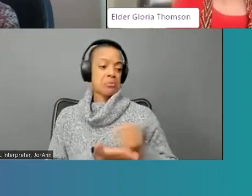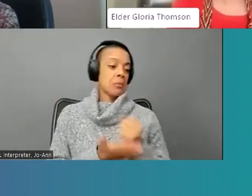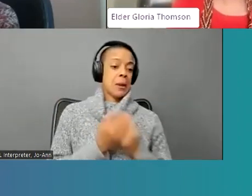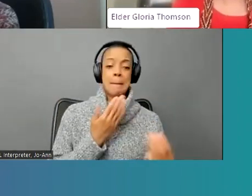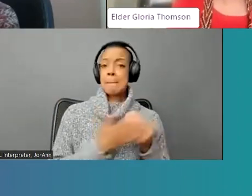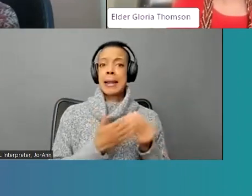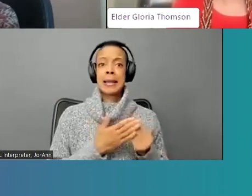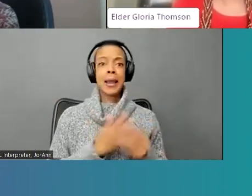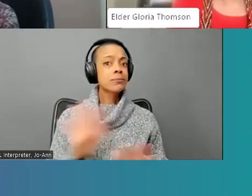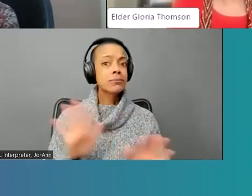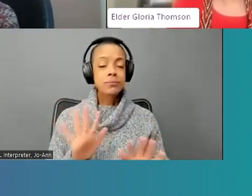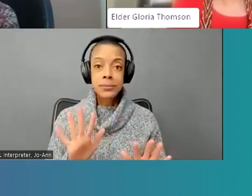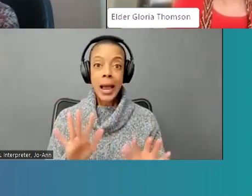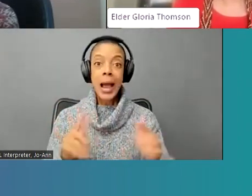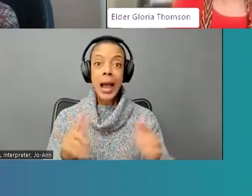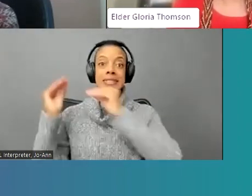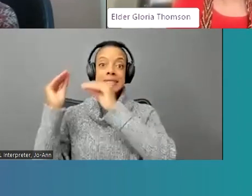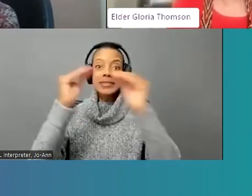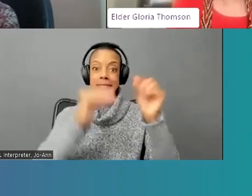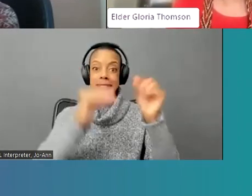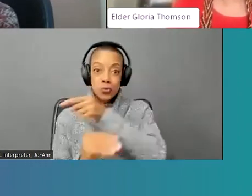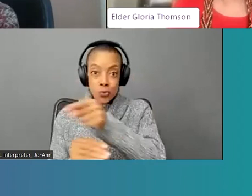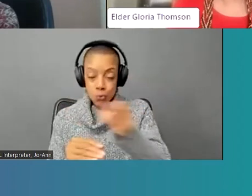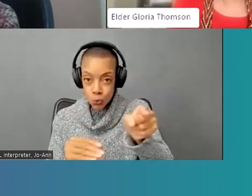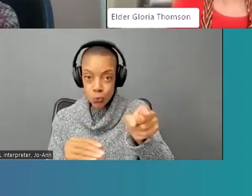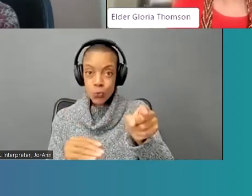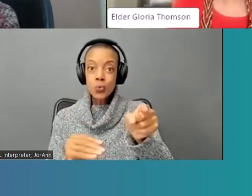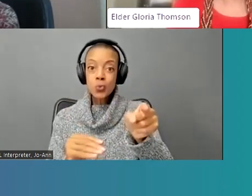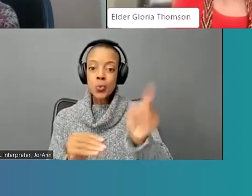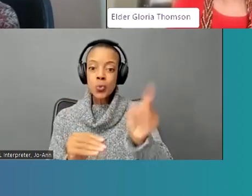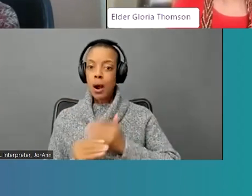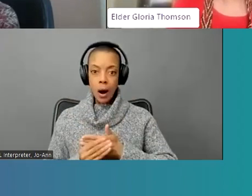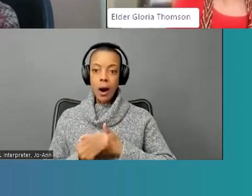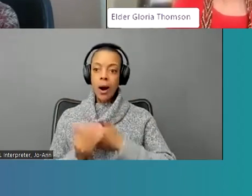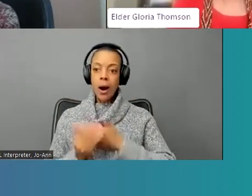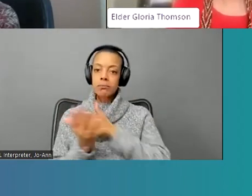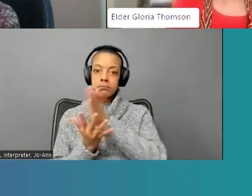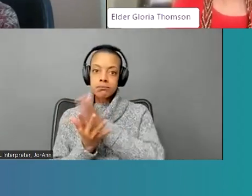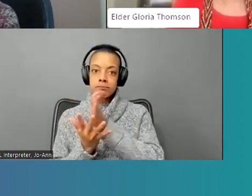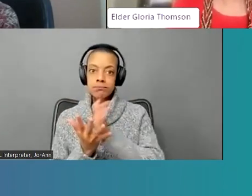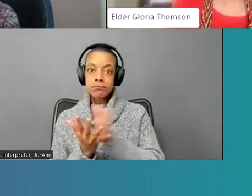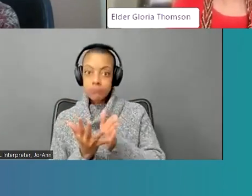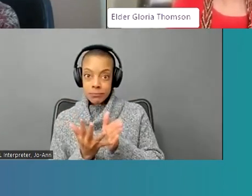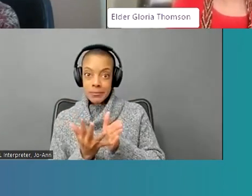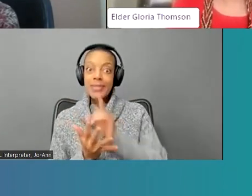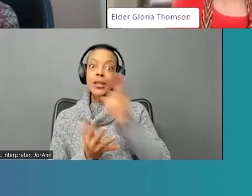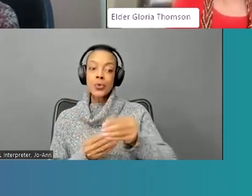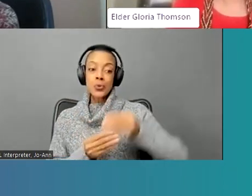so you can teach other non-Indigenous to how we had